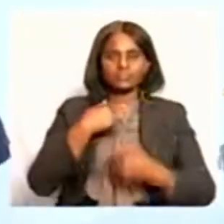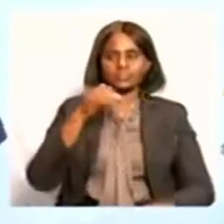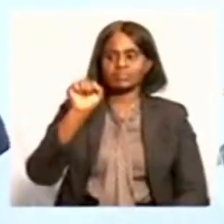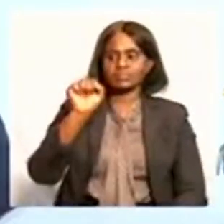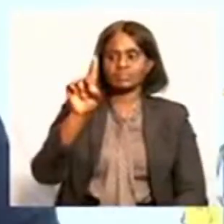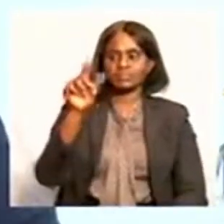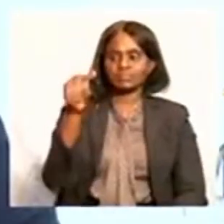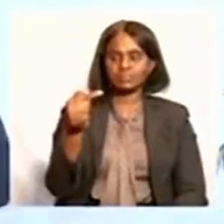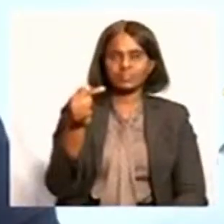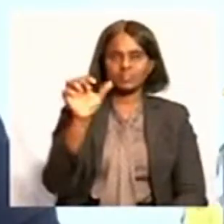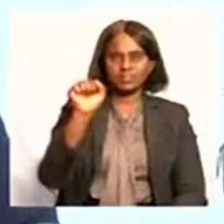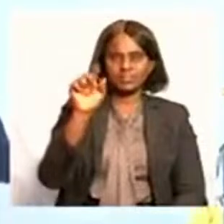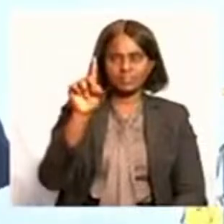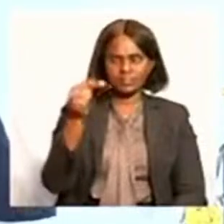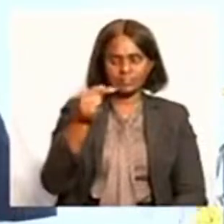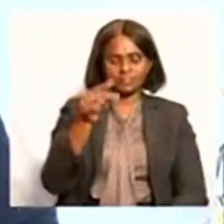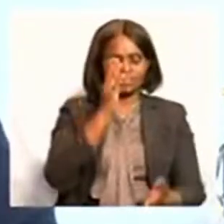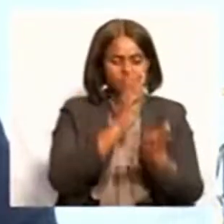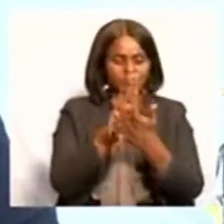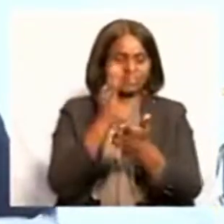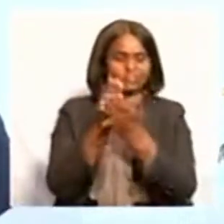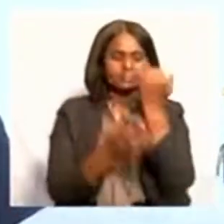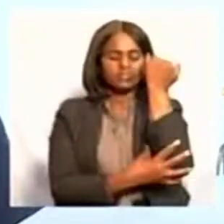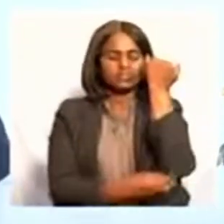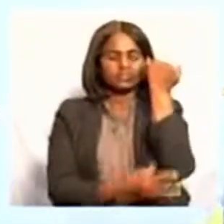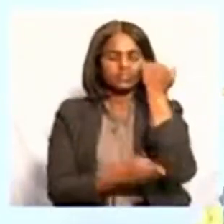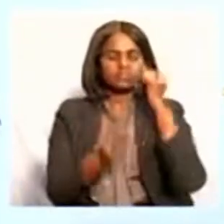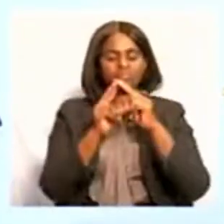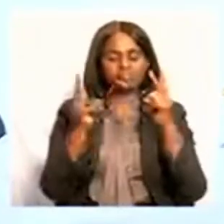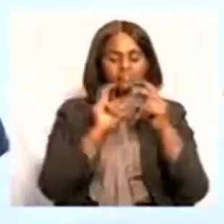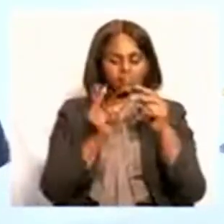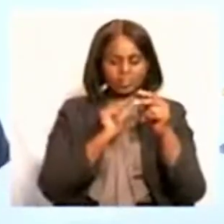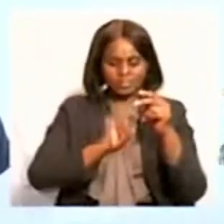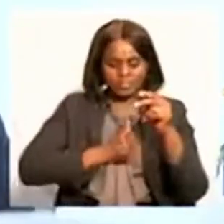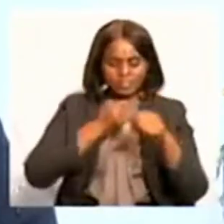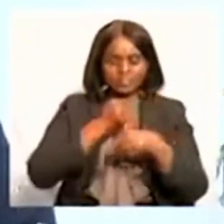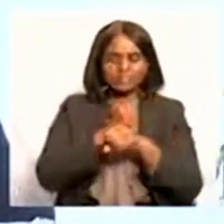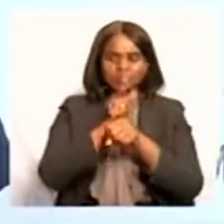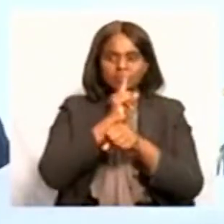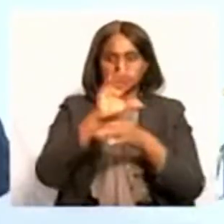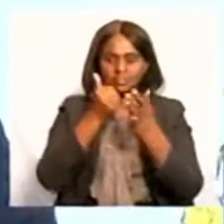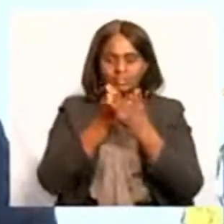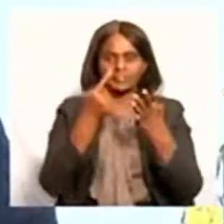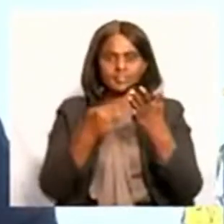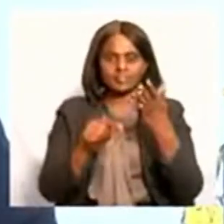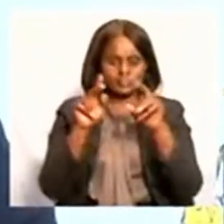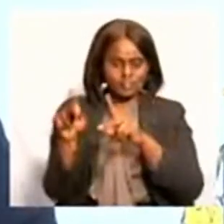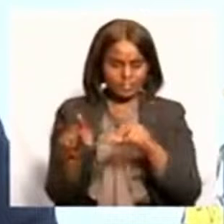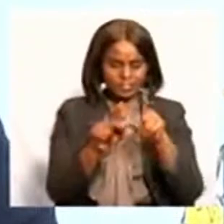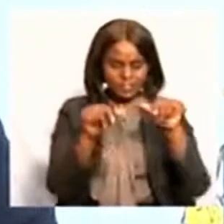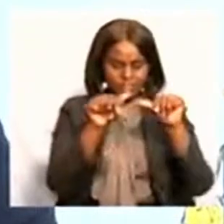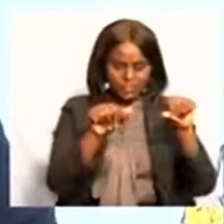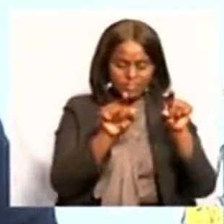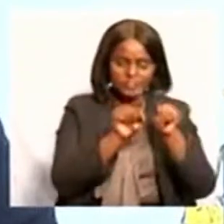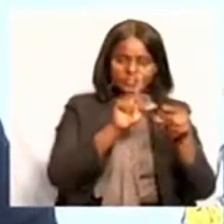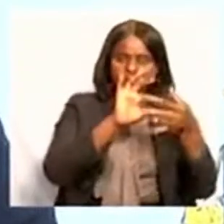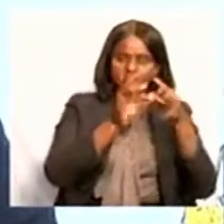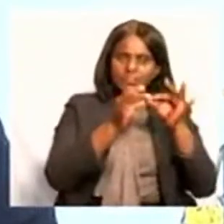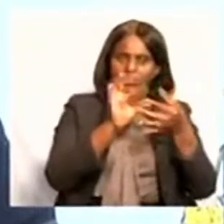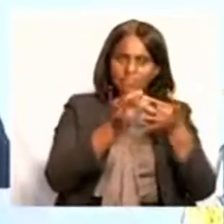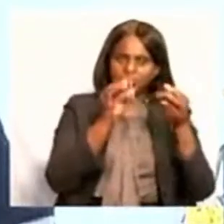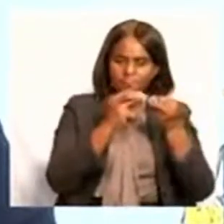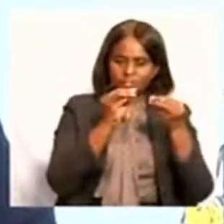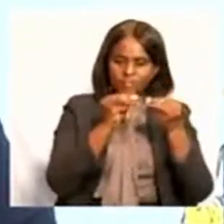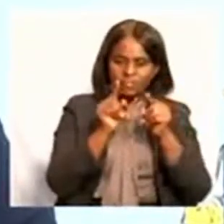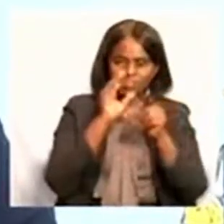on alleviation of poverty. So we ensure that all our performance audits are linked to